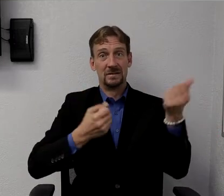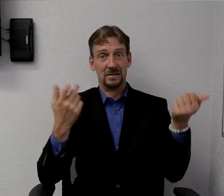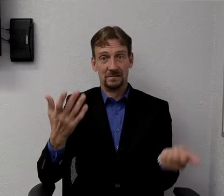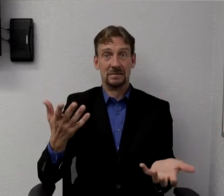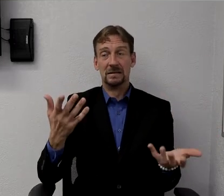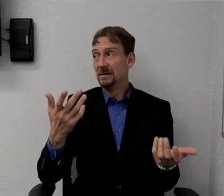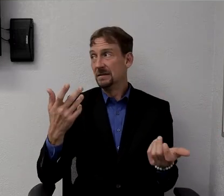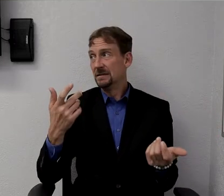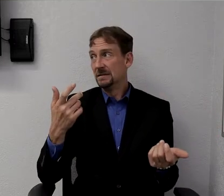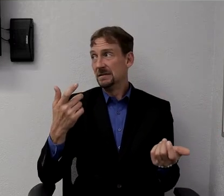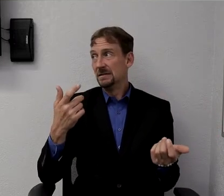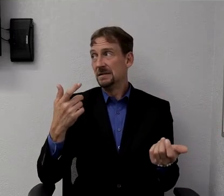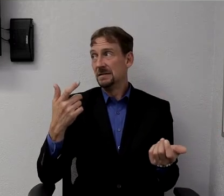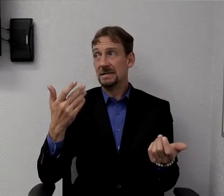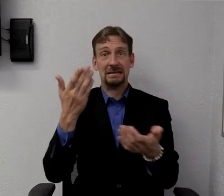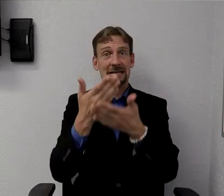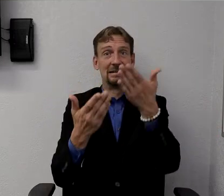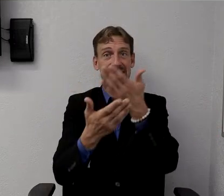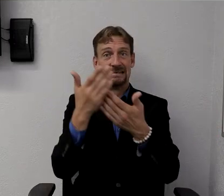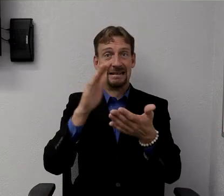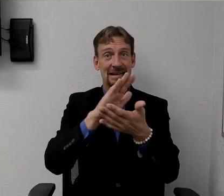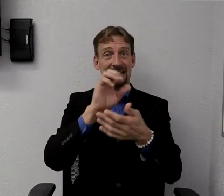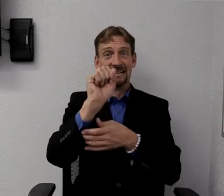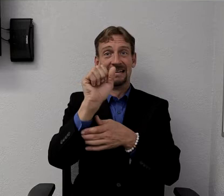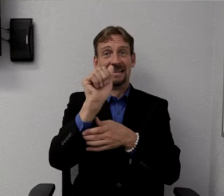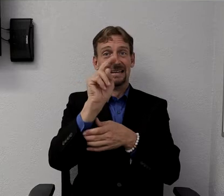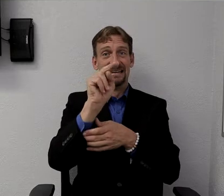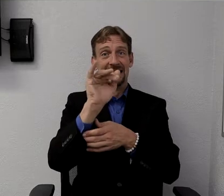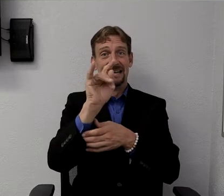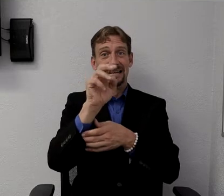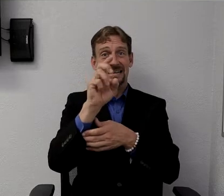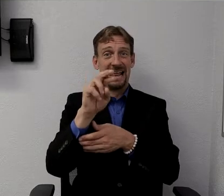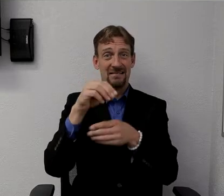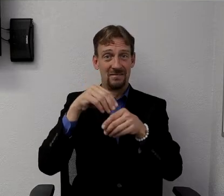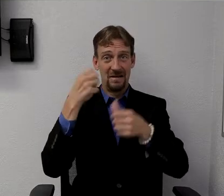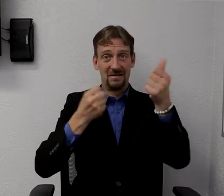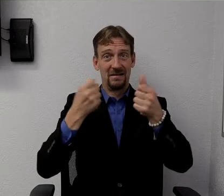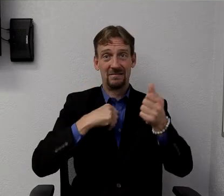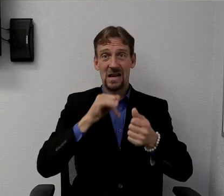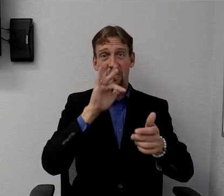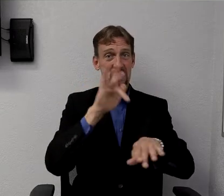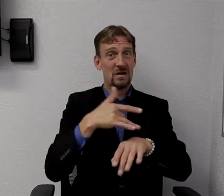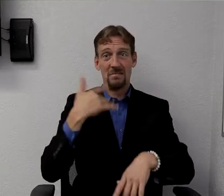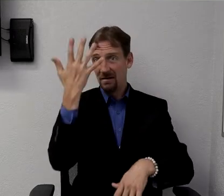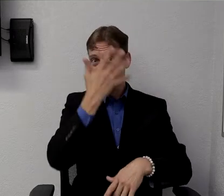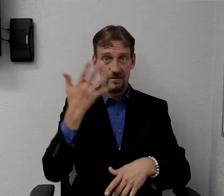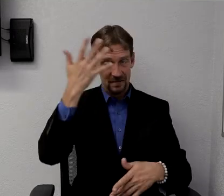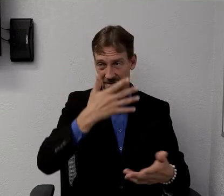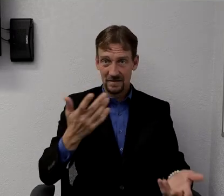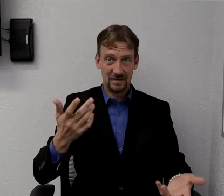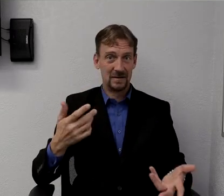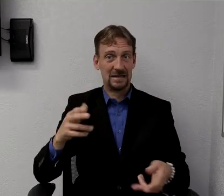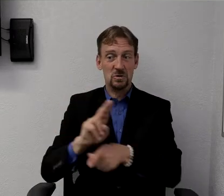have hand sanitizer in my car. I wash my hands really good. I don't touch my face. I generally will leave